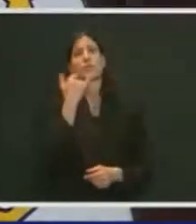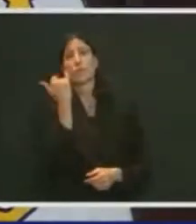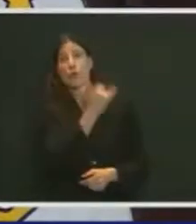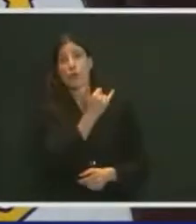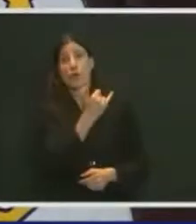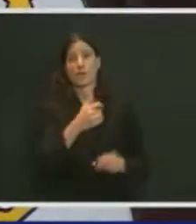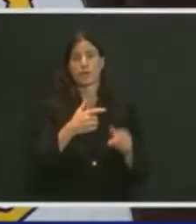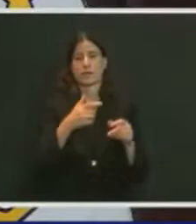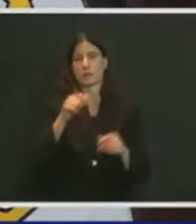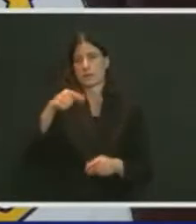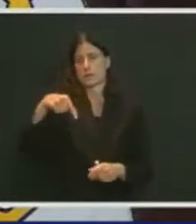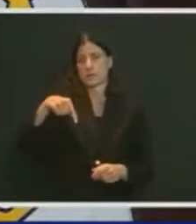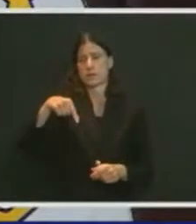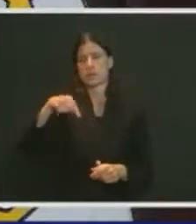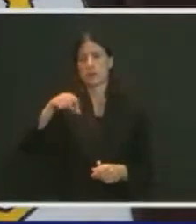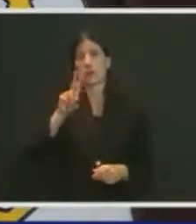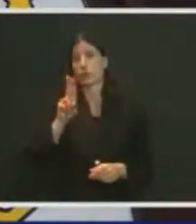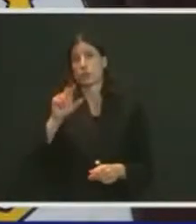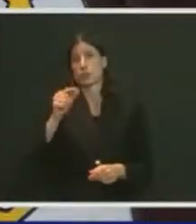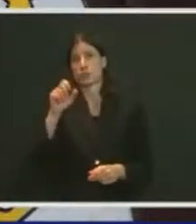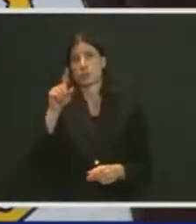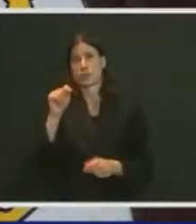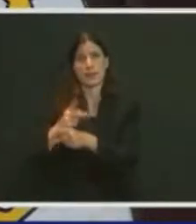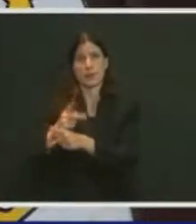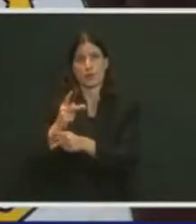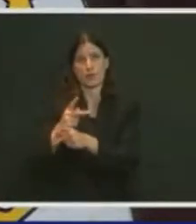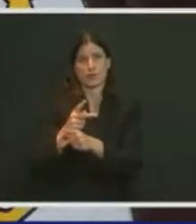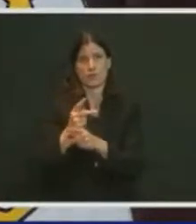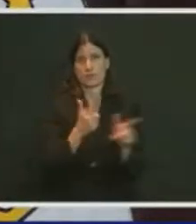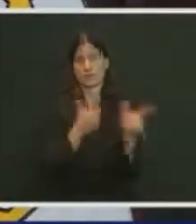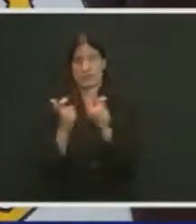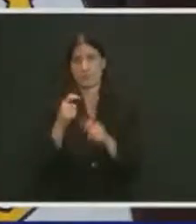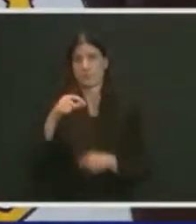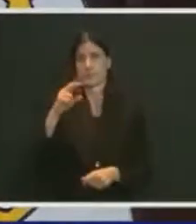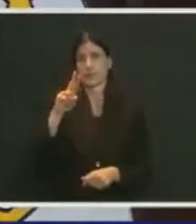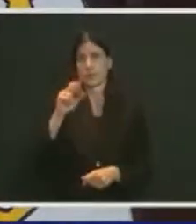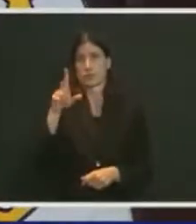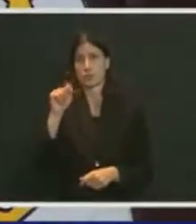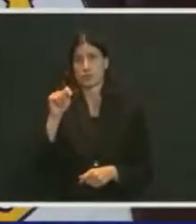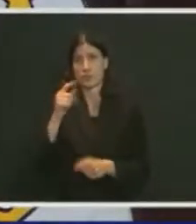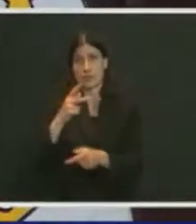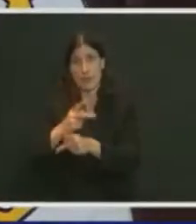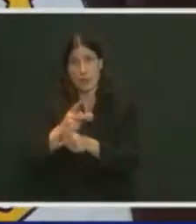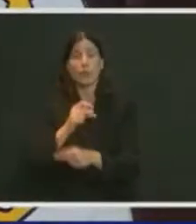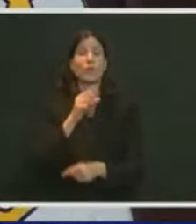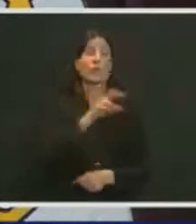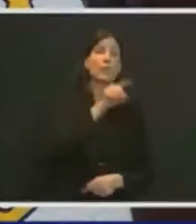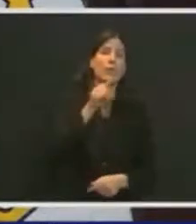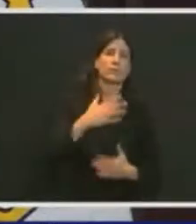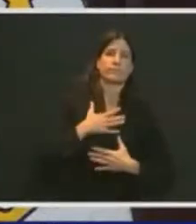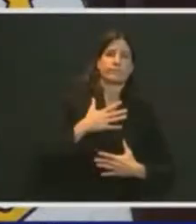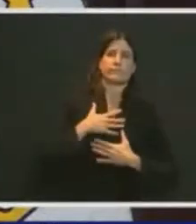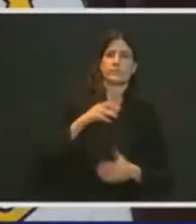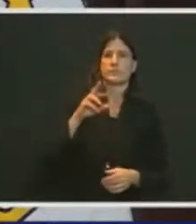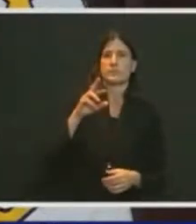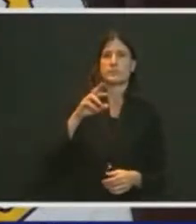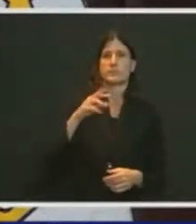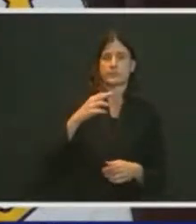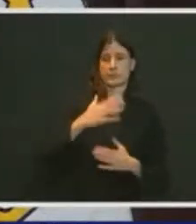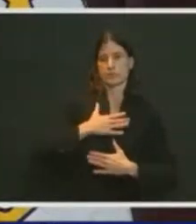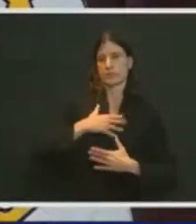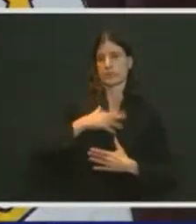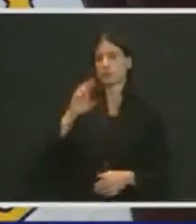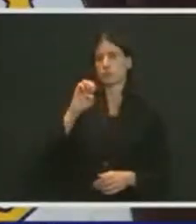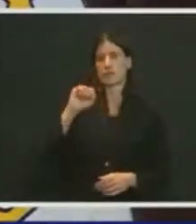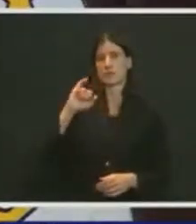health centers who are at the ready. We want to make sure we start to open this up. We're one of the best states in the nation in terms of insurance. We